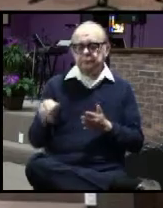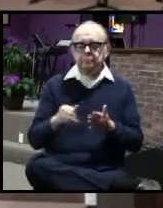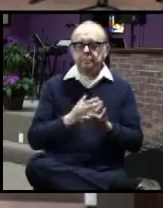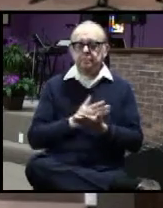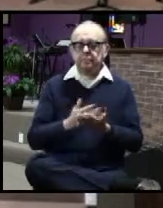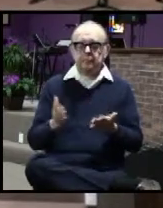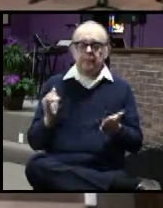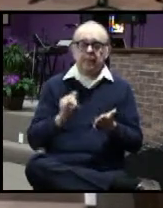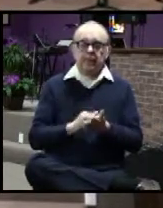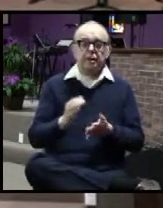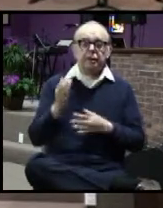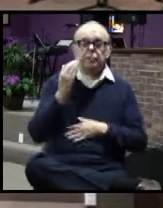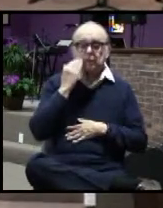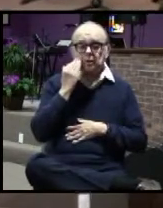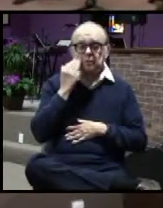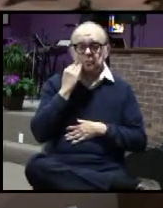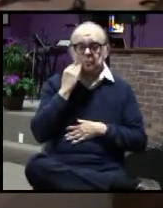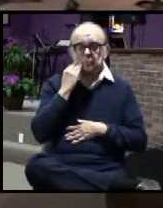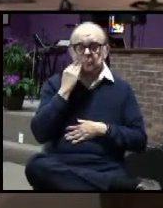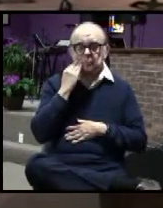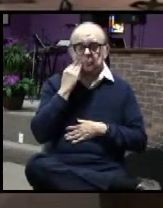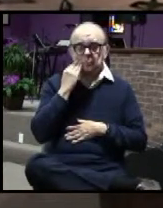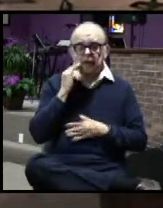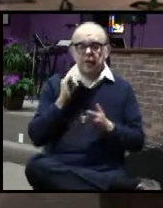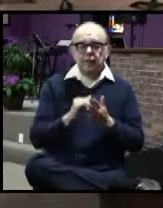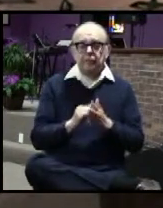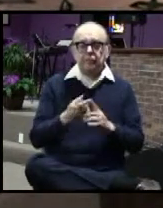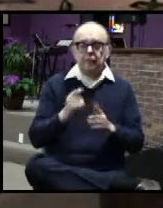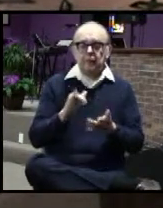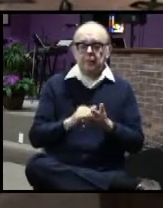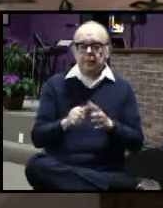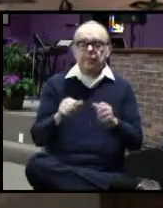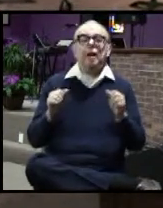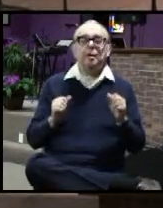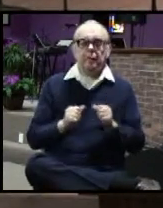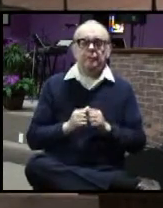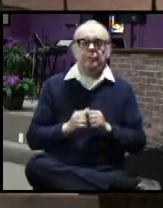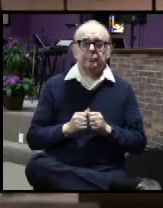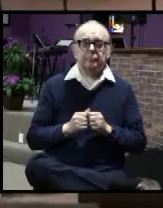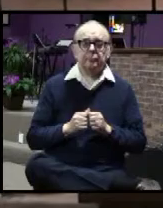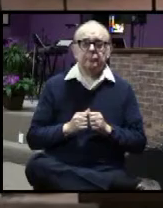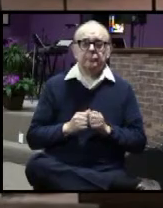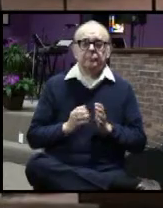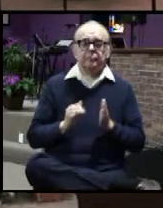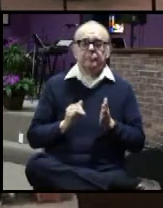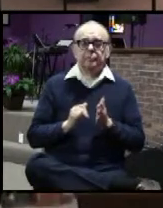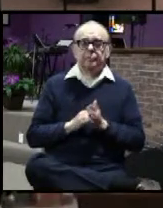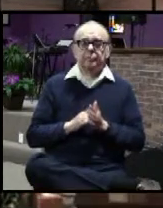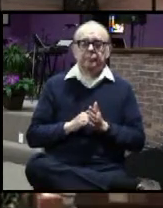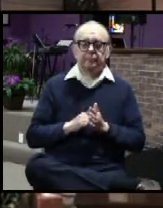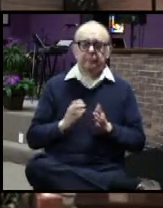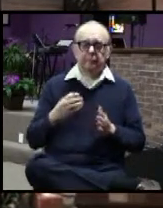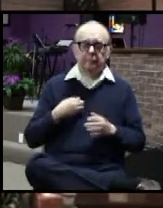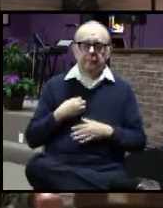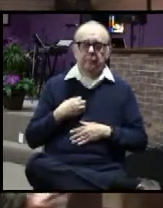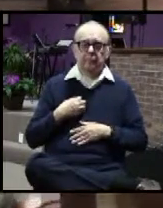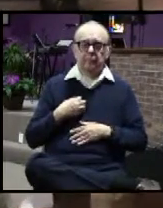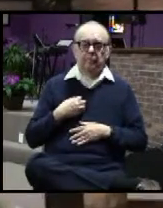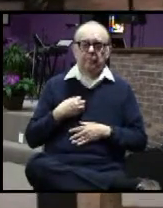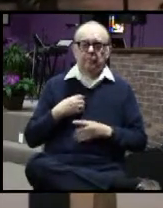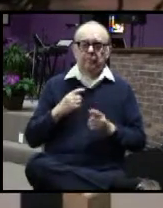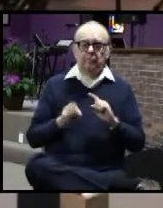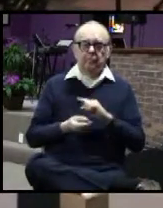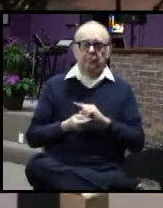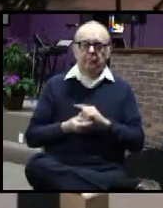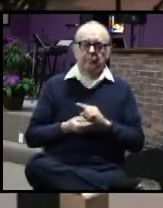know that you're from this area. And that is this. Have you ever had to switch from